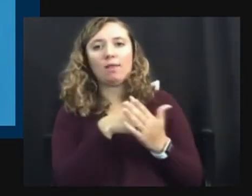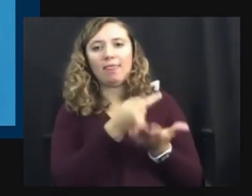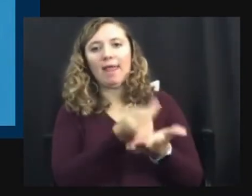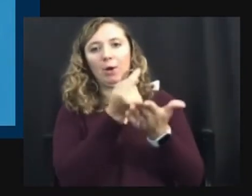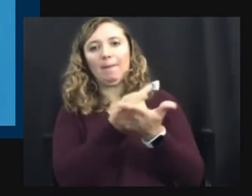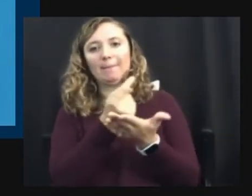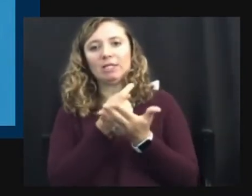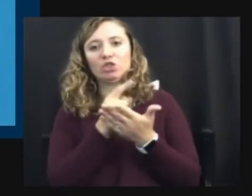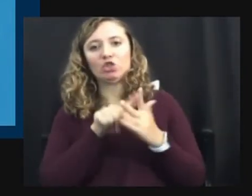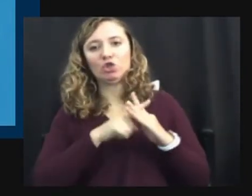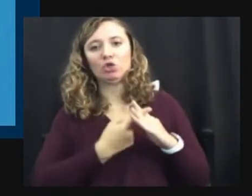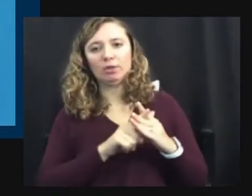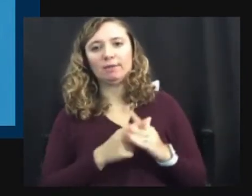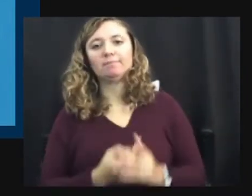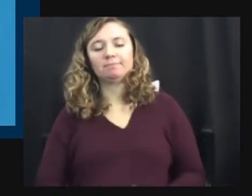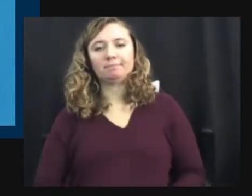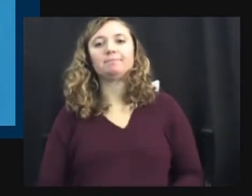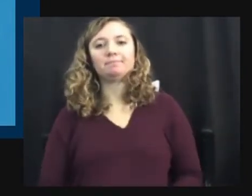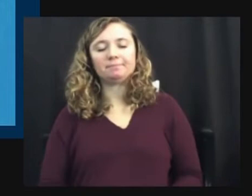so